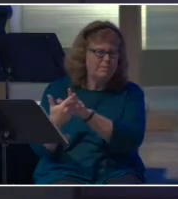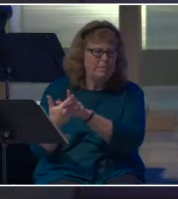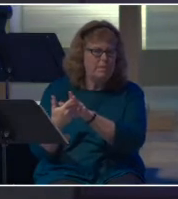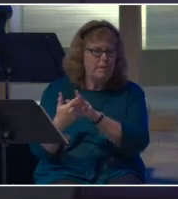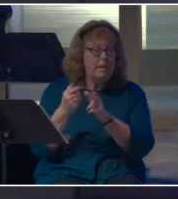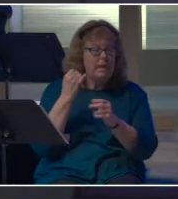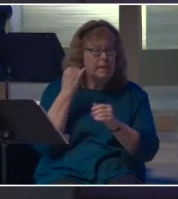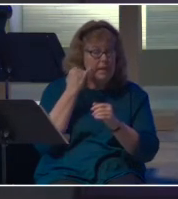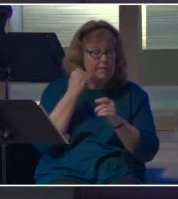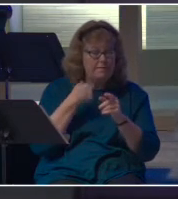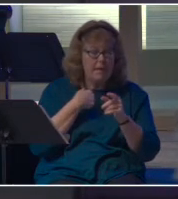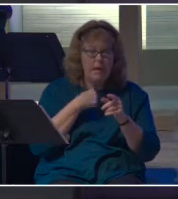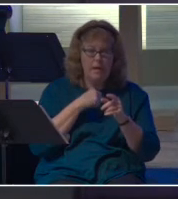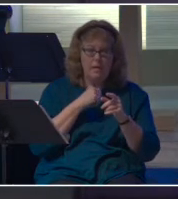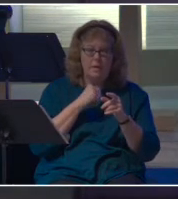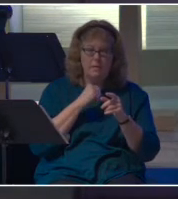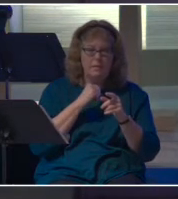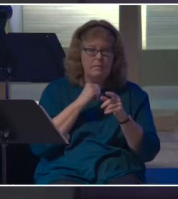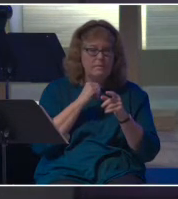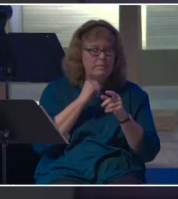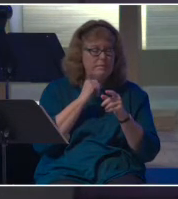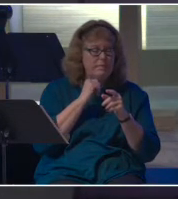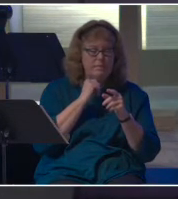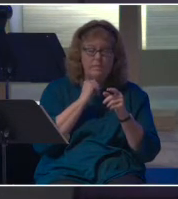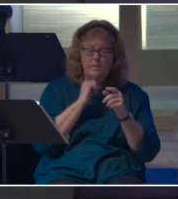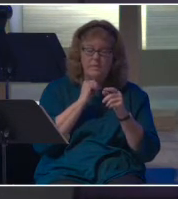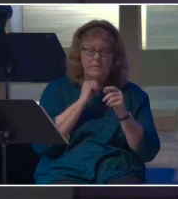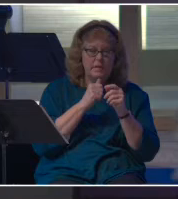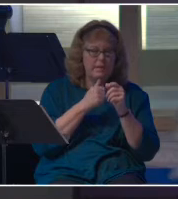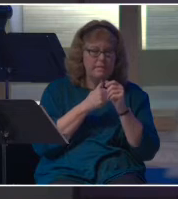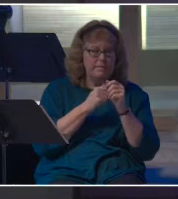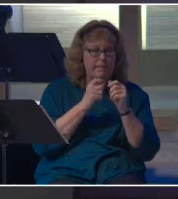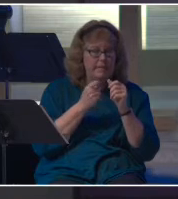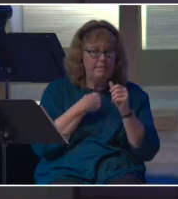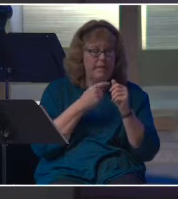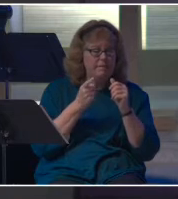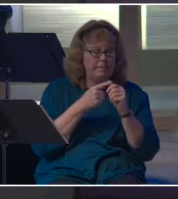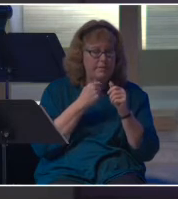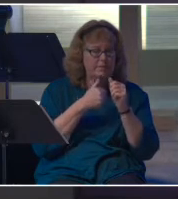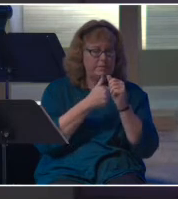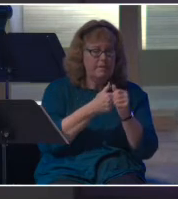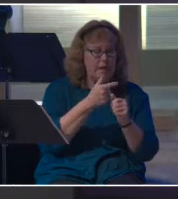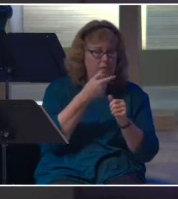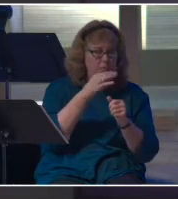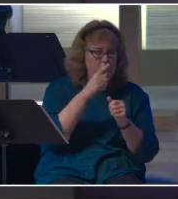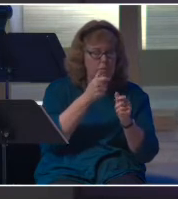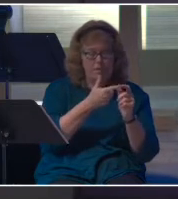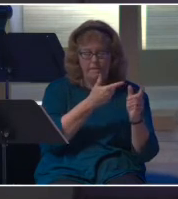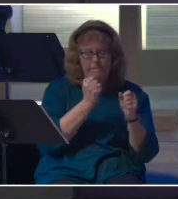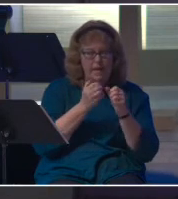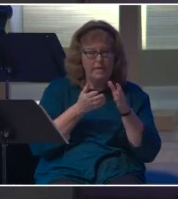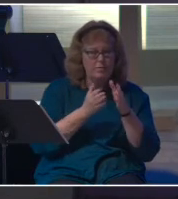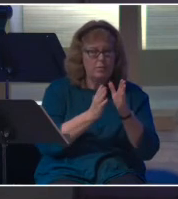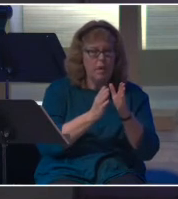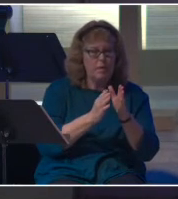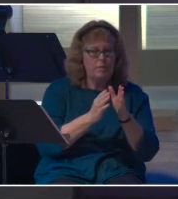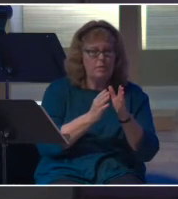Had I not followed Google initially, and I would have just taken the fastest route to the